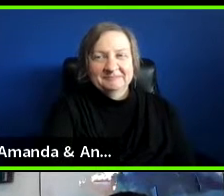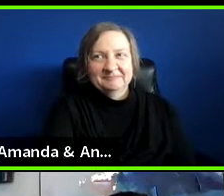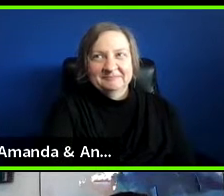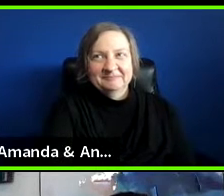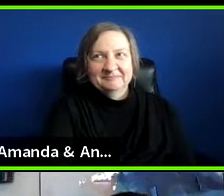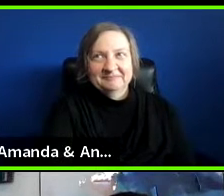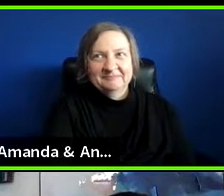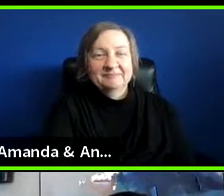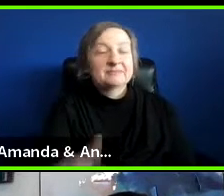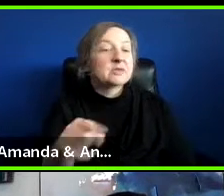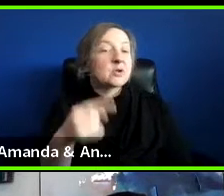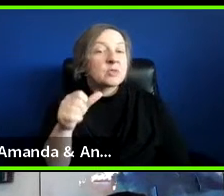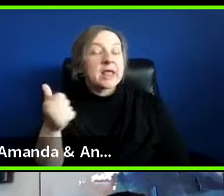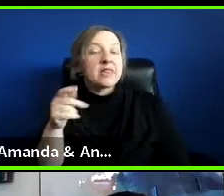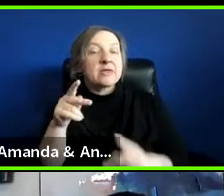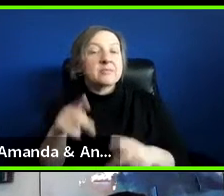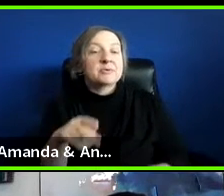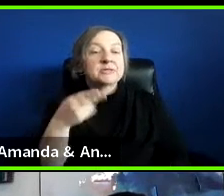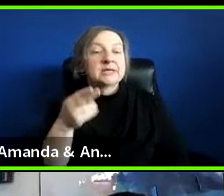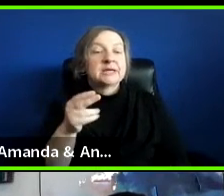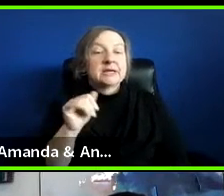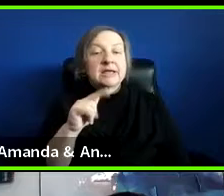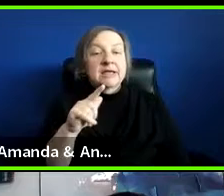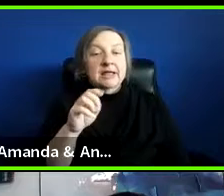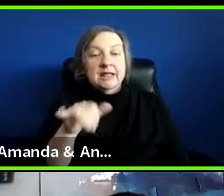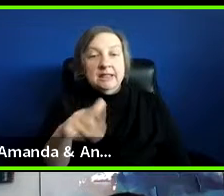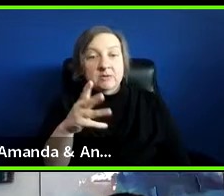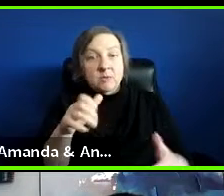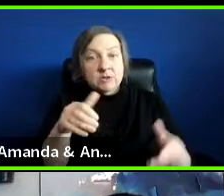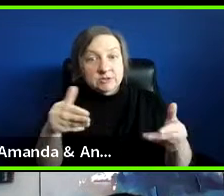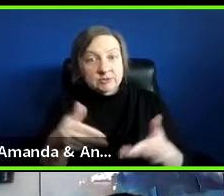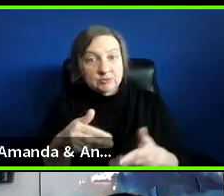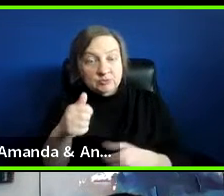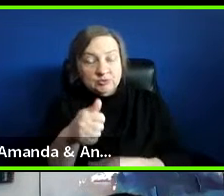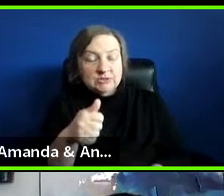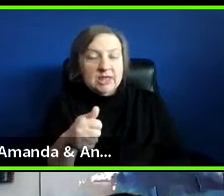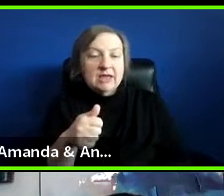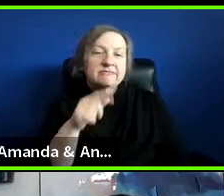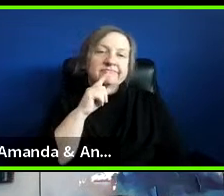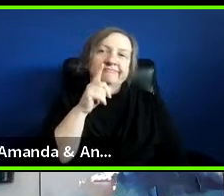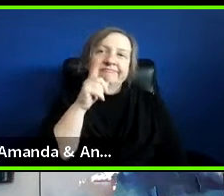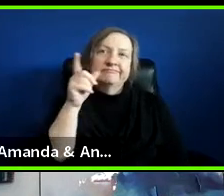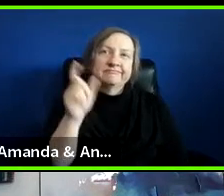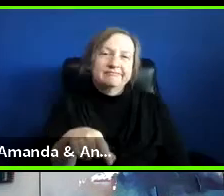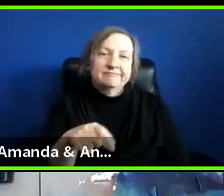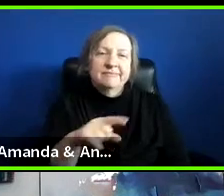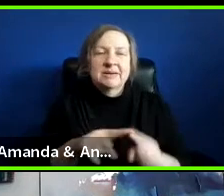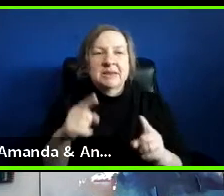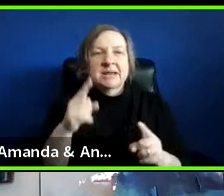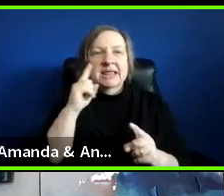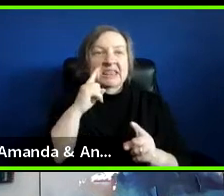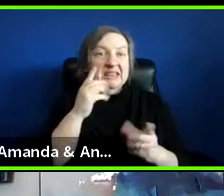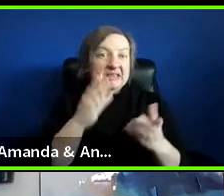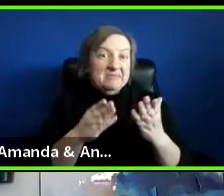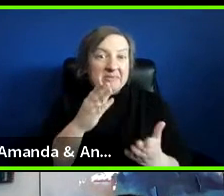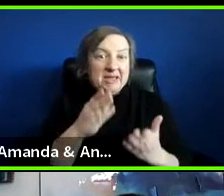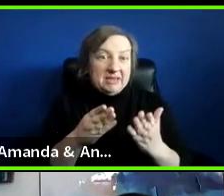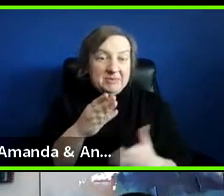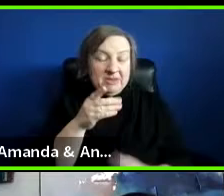The only other person, Haley, did you want to introduce yourself? Certainly don't need to, but I think you may be